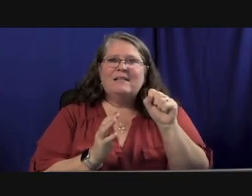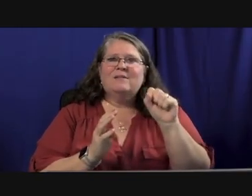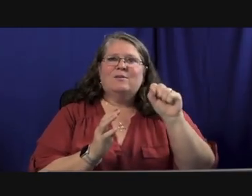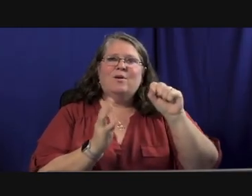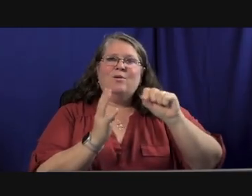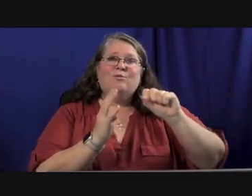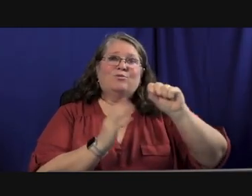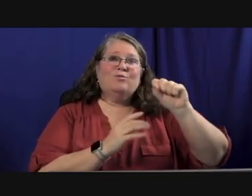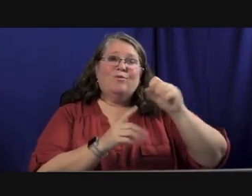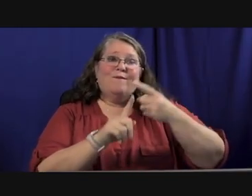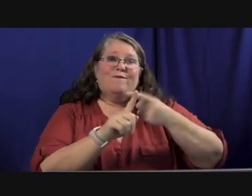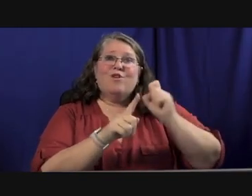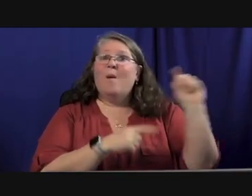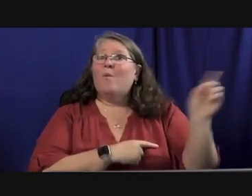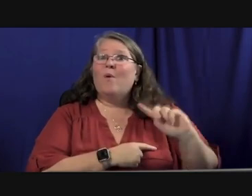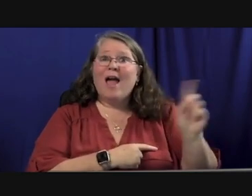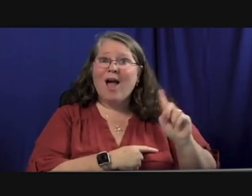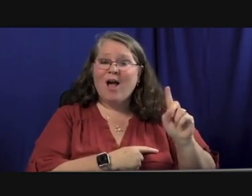that